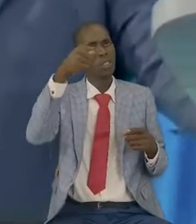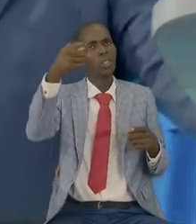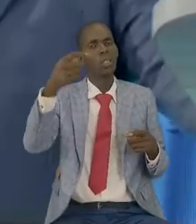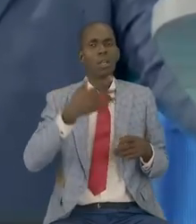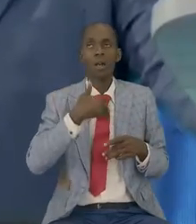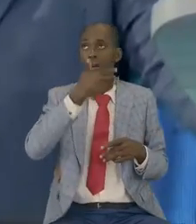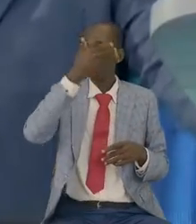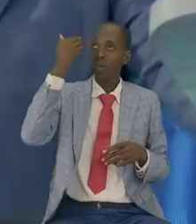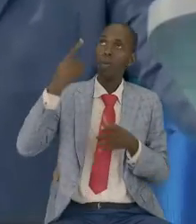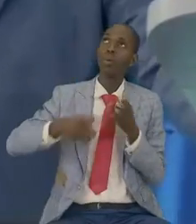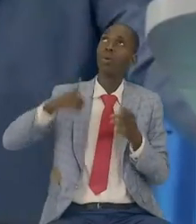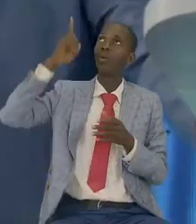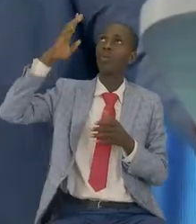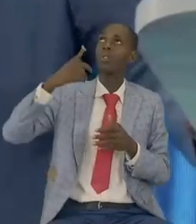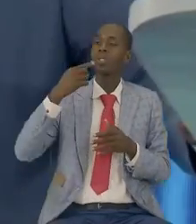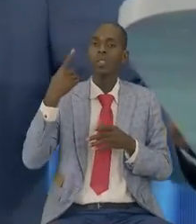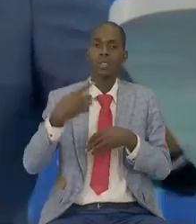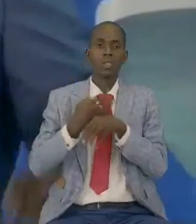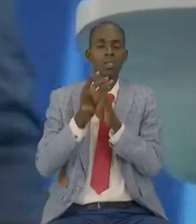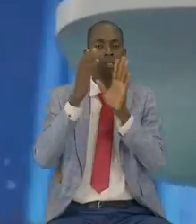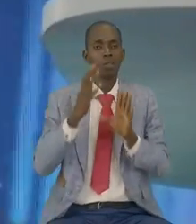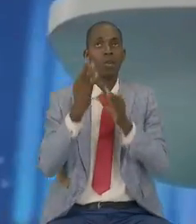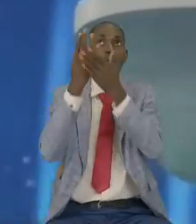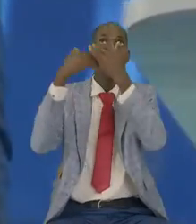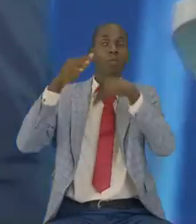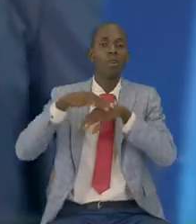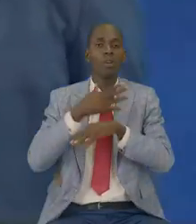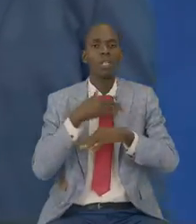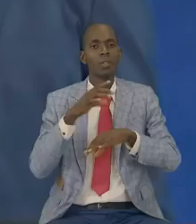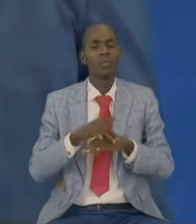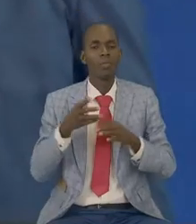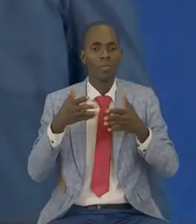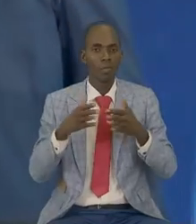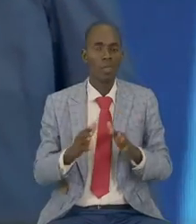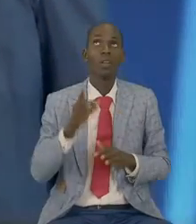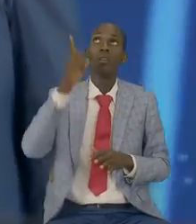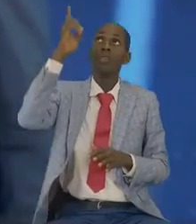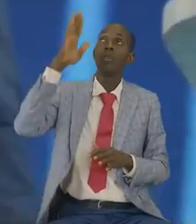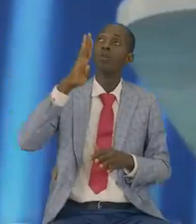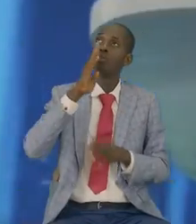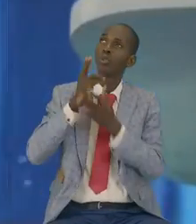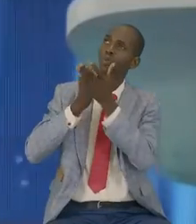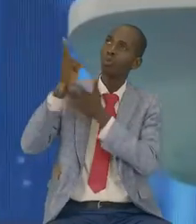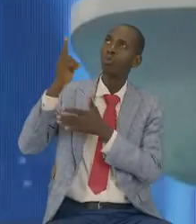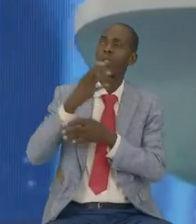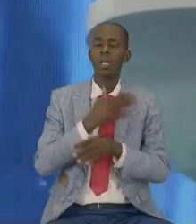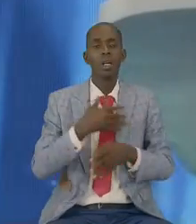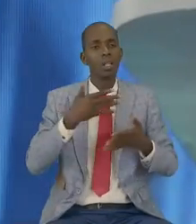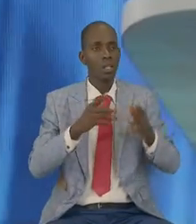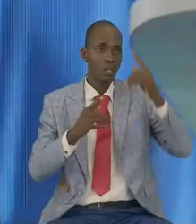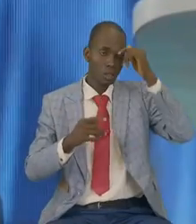has said, the creator of the heavens and the earth. Let God be true and let the